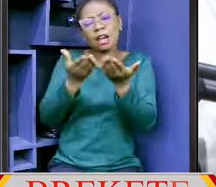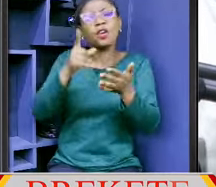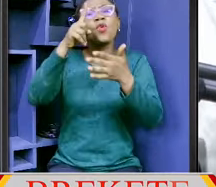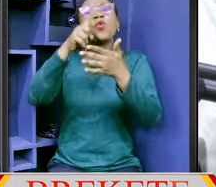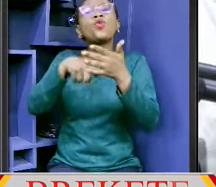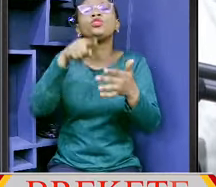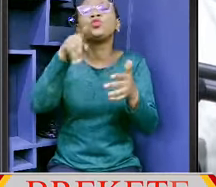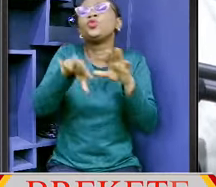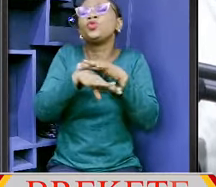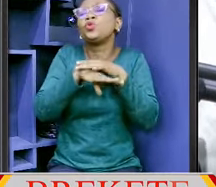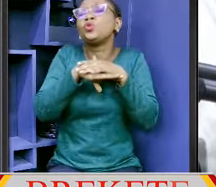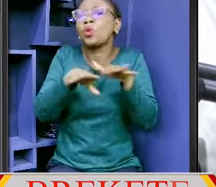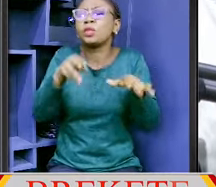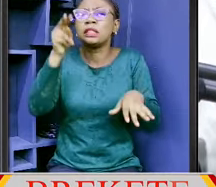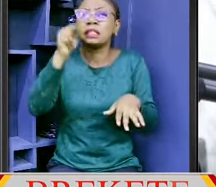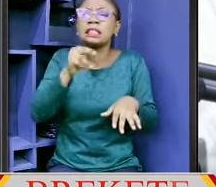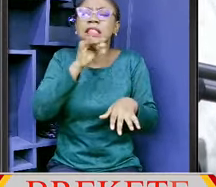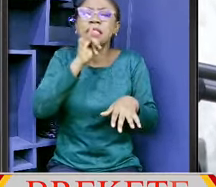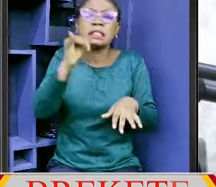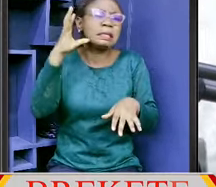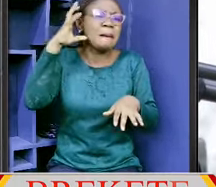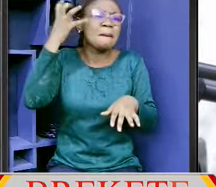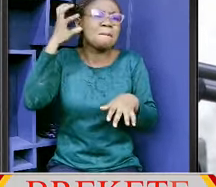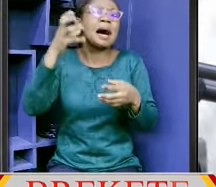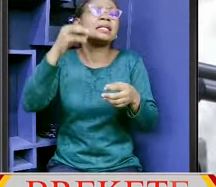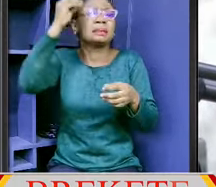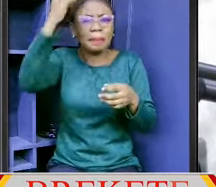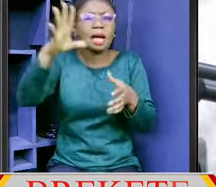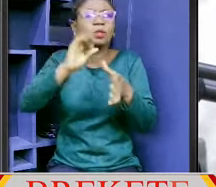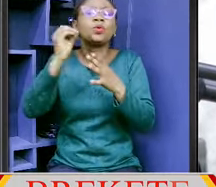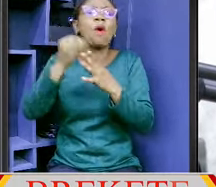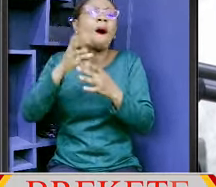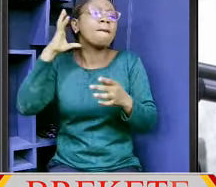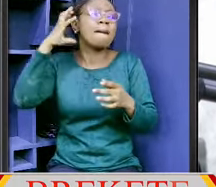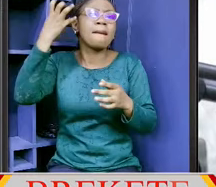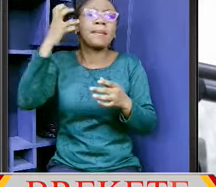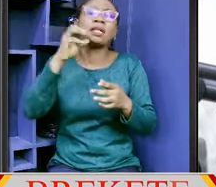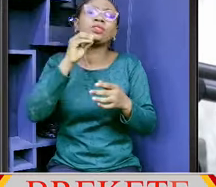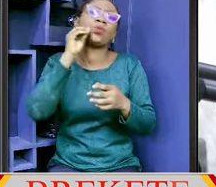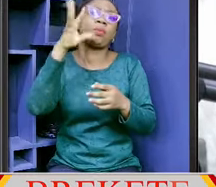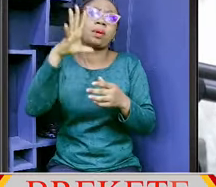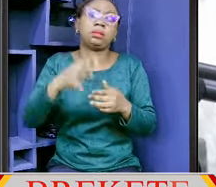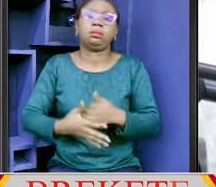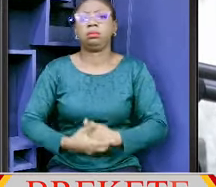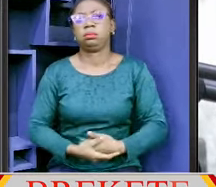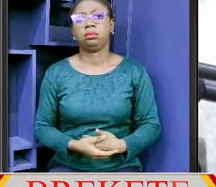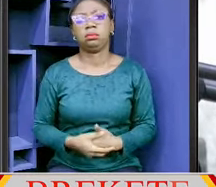Now, madman or mad woman, they carry load where they no need.